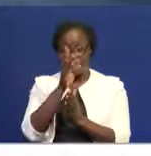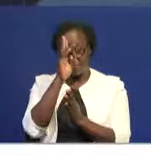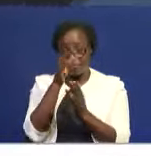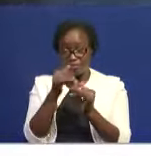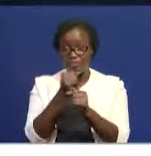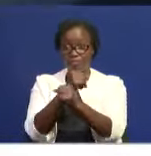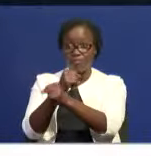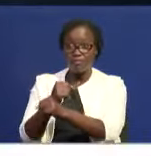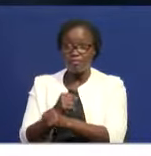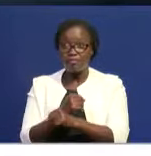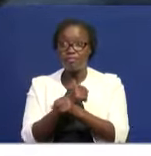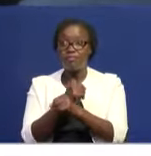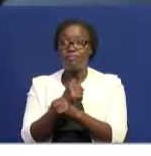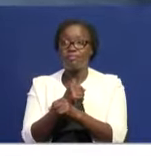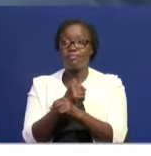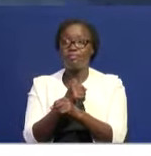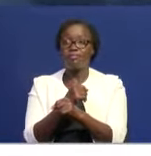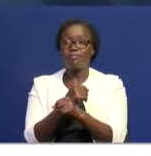trying to protect here,